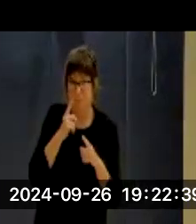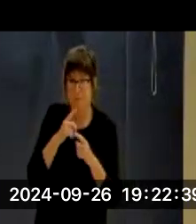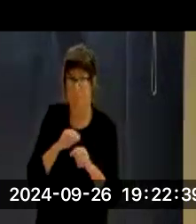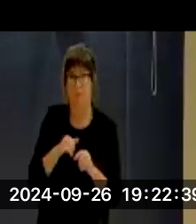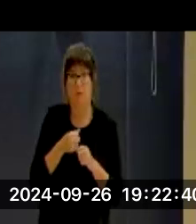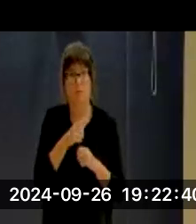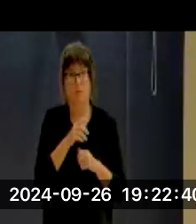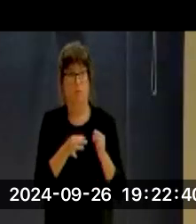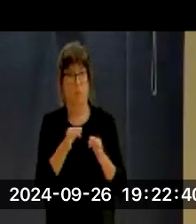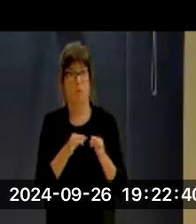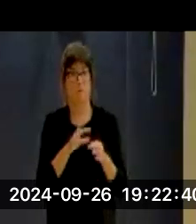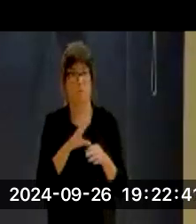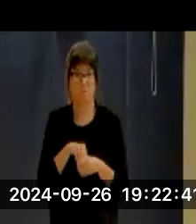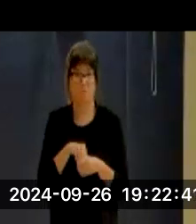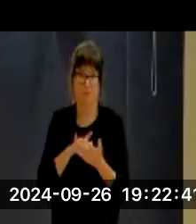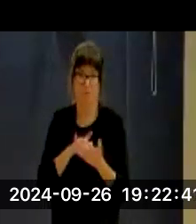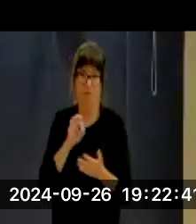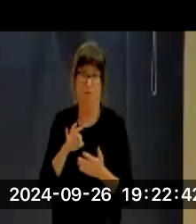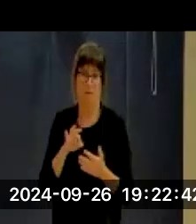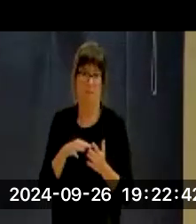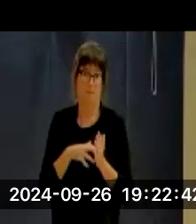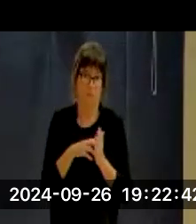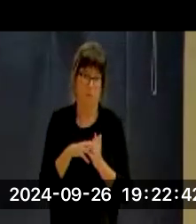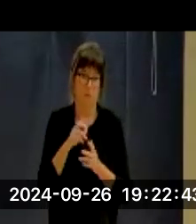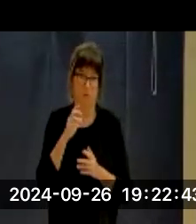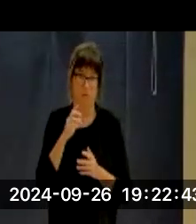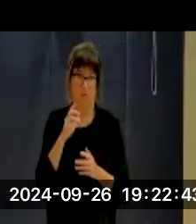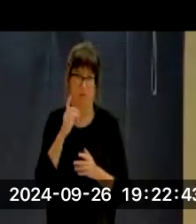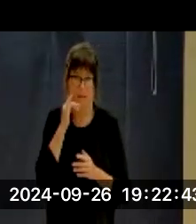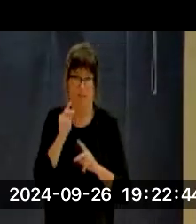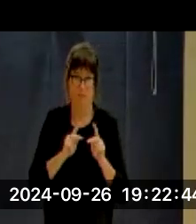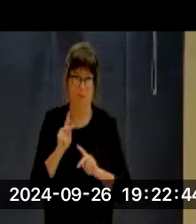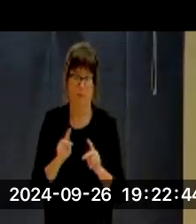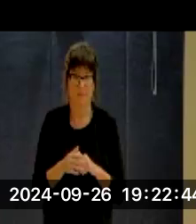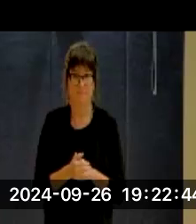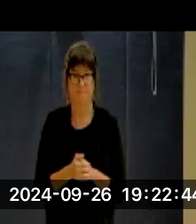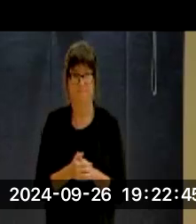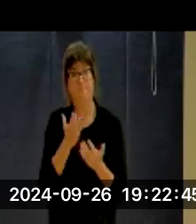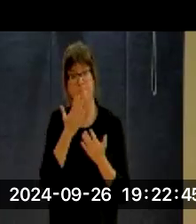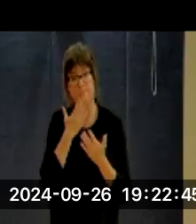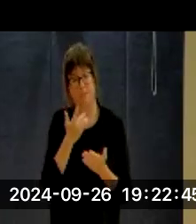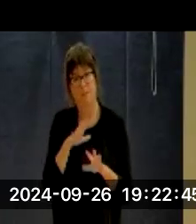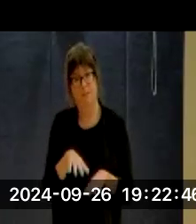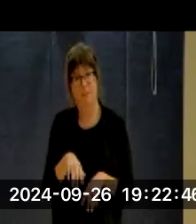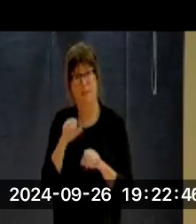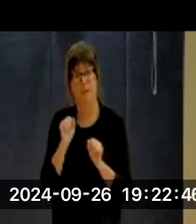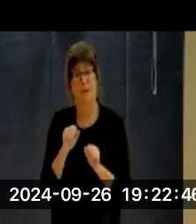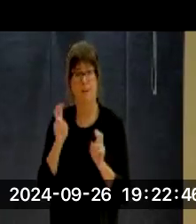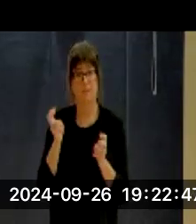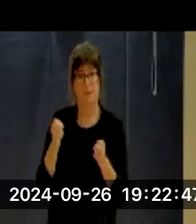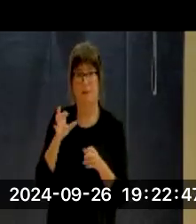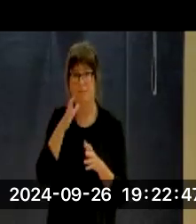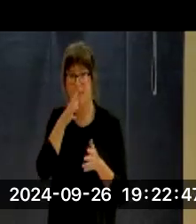participate in the exploitation of vulnerable Californians. So thanks for taking on the topic of hate, or how do